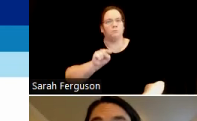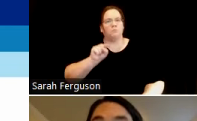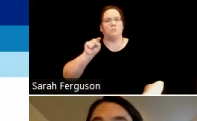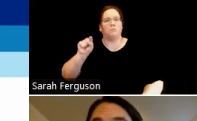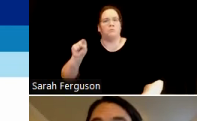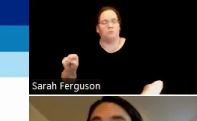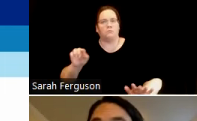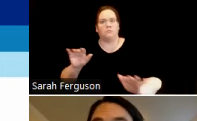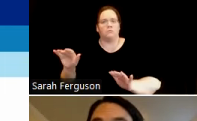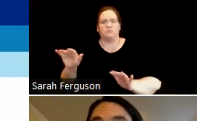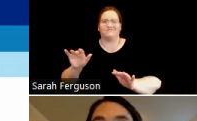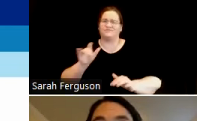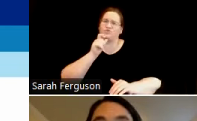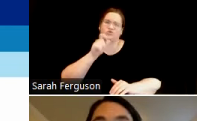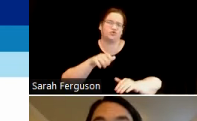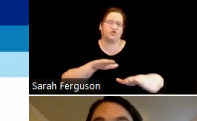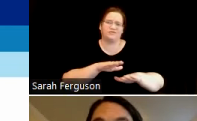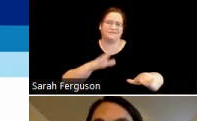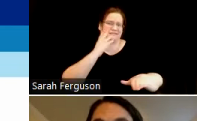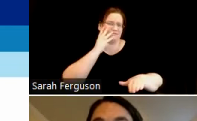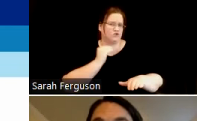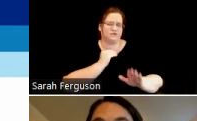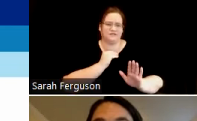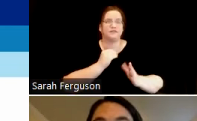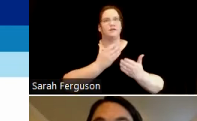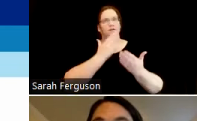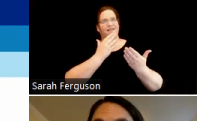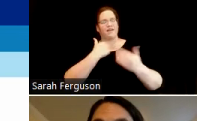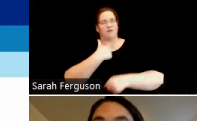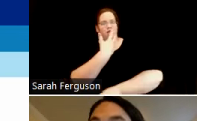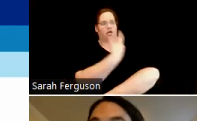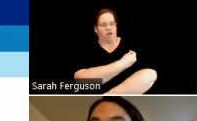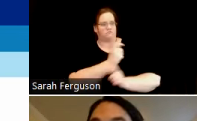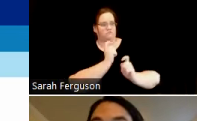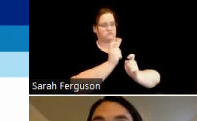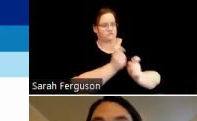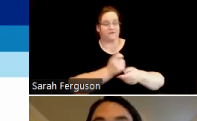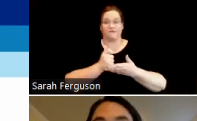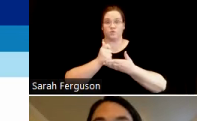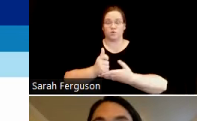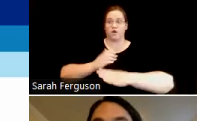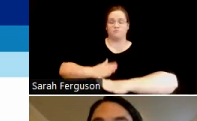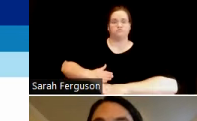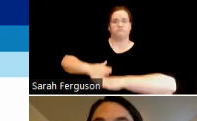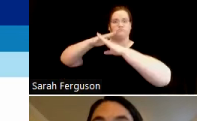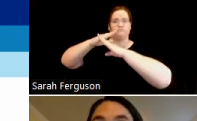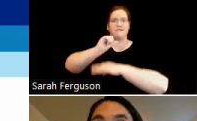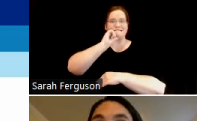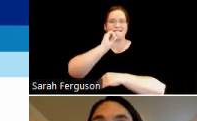that shouldn't happen to kids. And we now thankfully have a vaccine where we can say that we can prevent serious illness, hospitalization, and